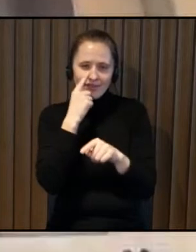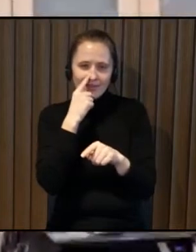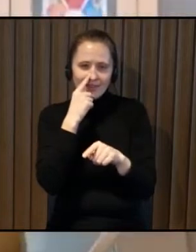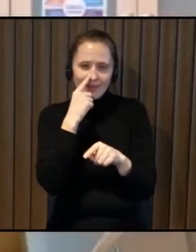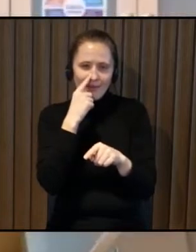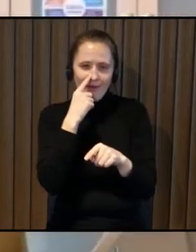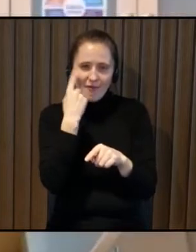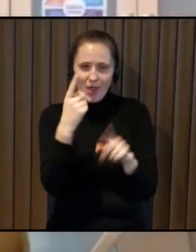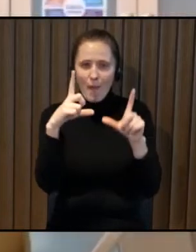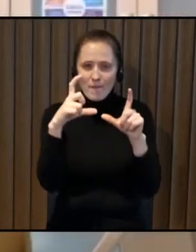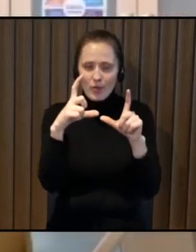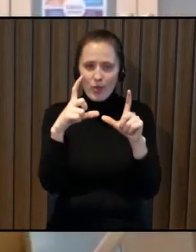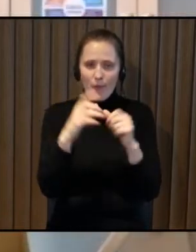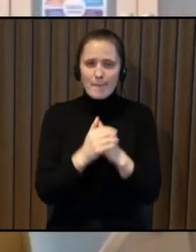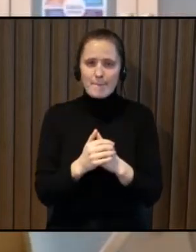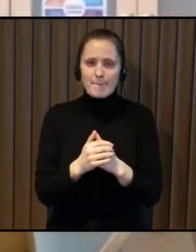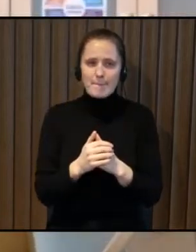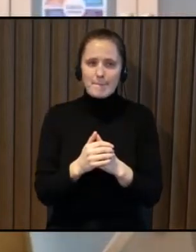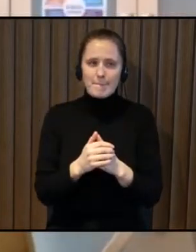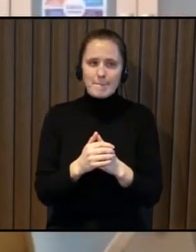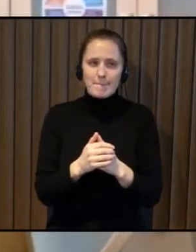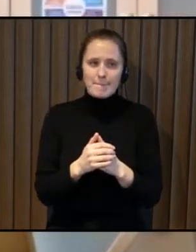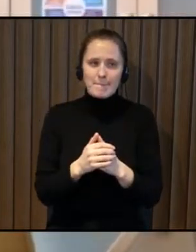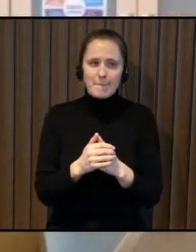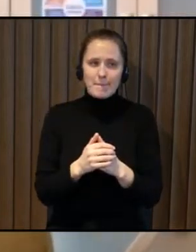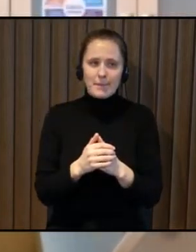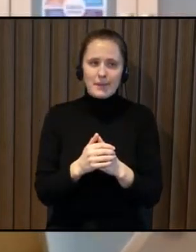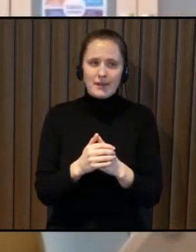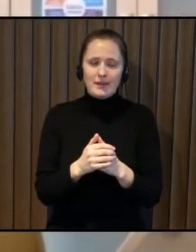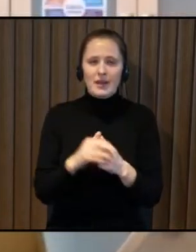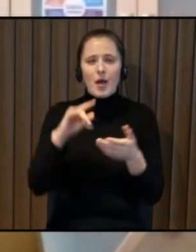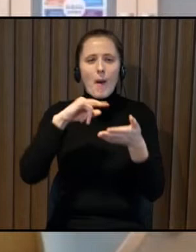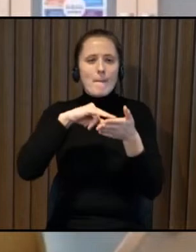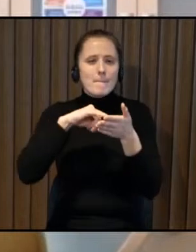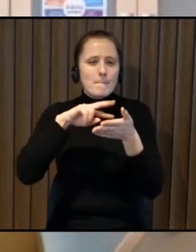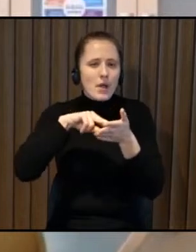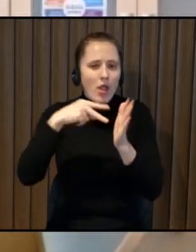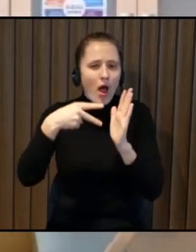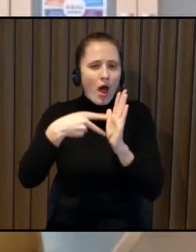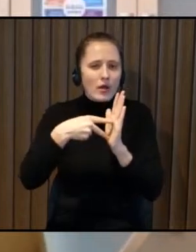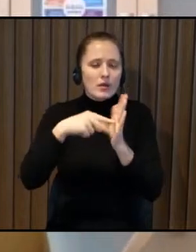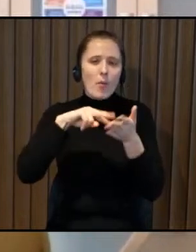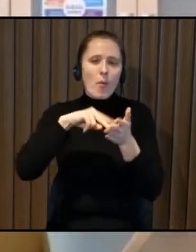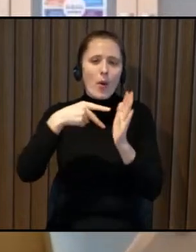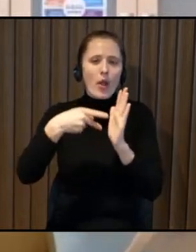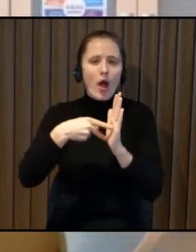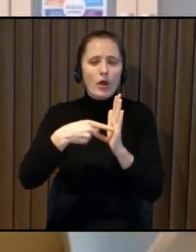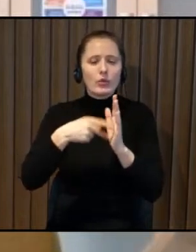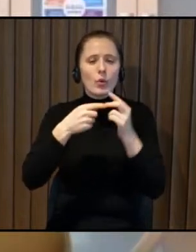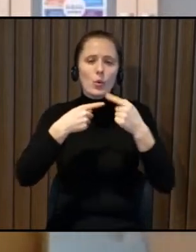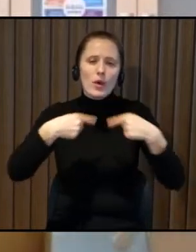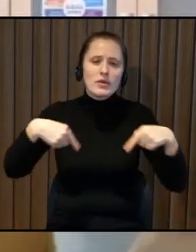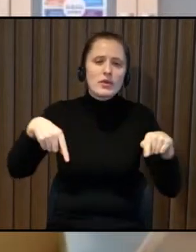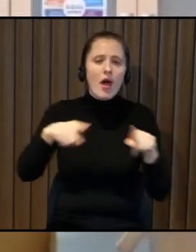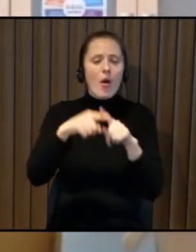when entering a kitchen, I made a picture of it in one of the office when planning